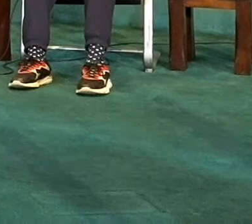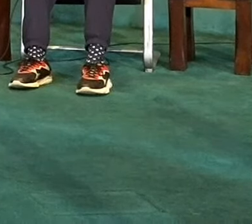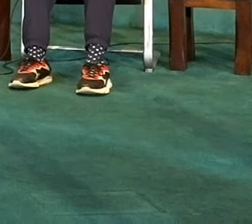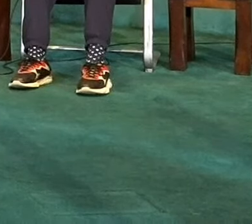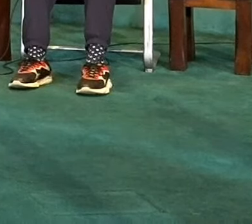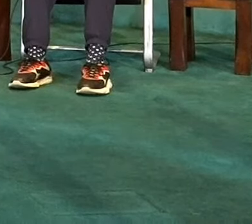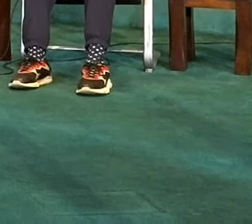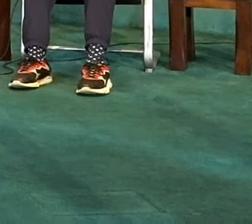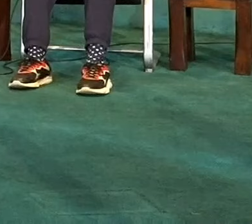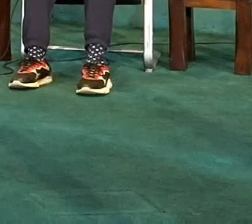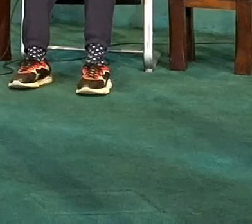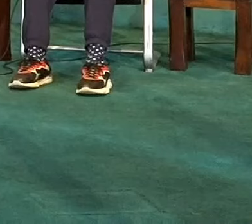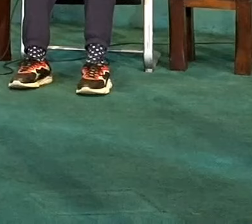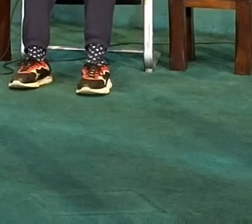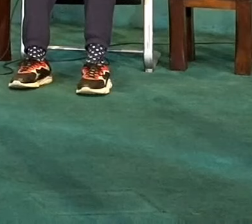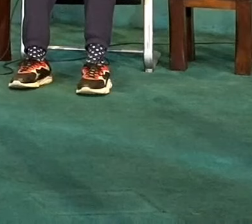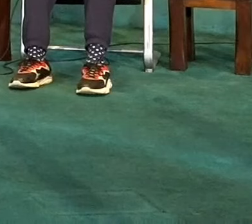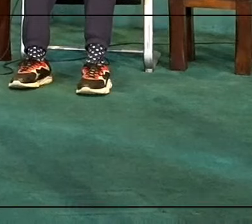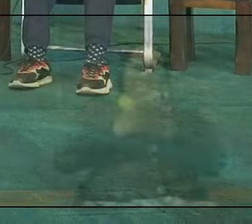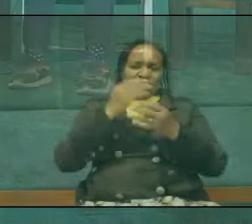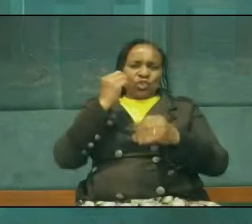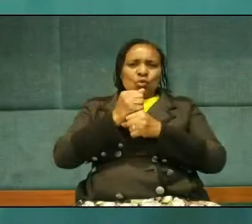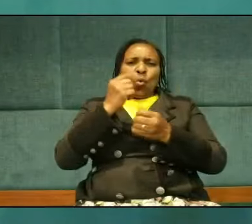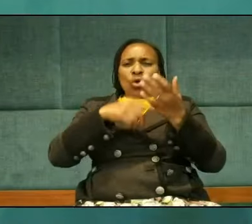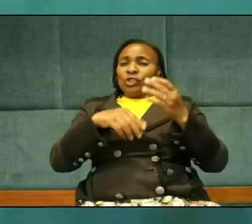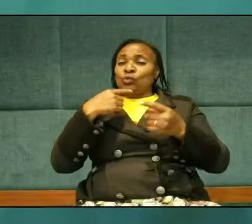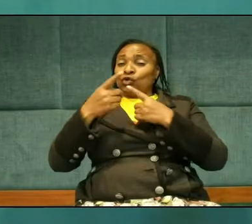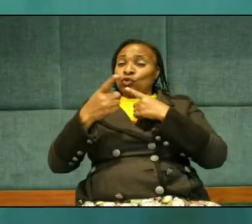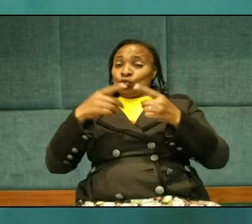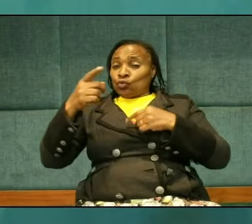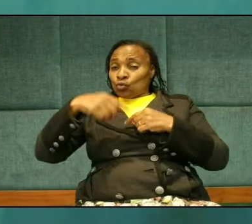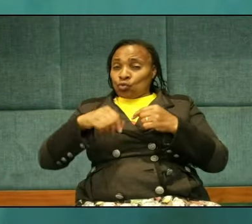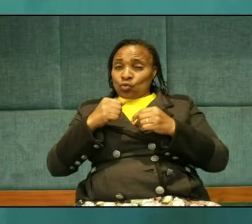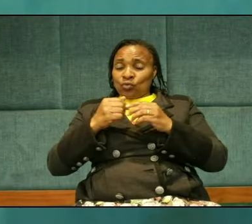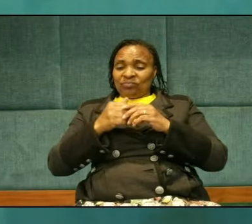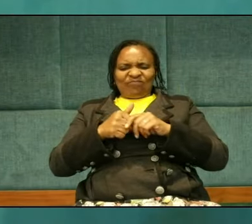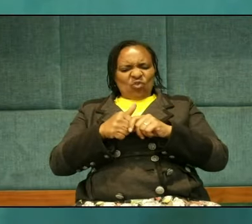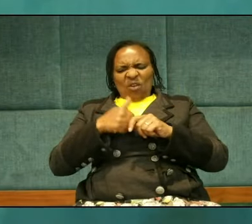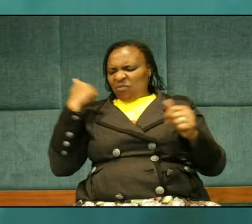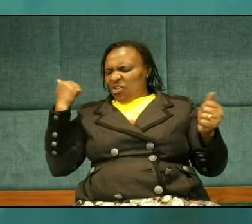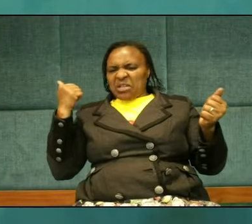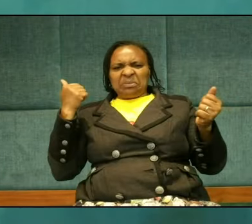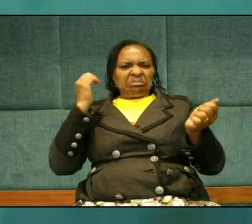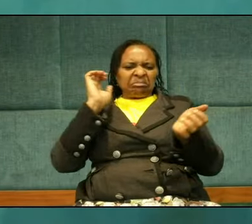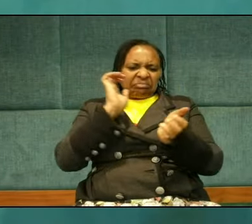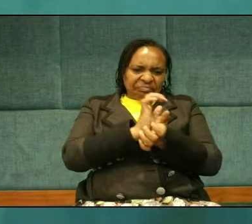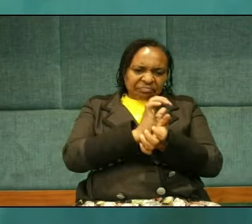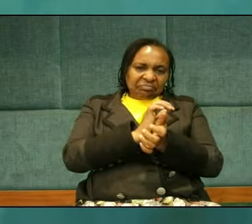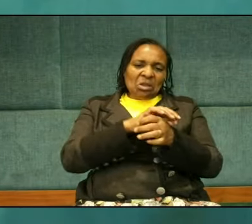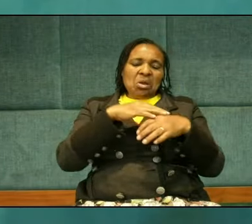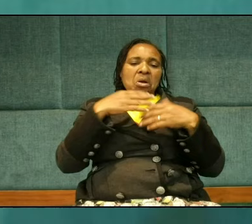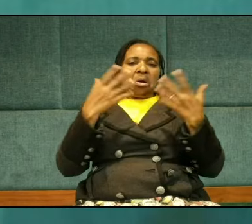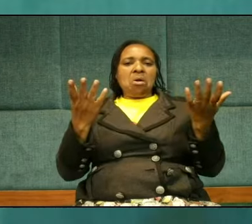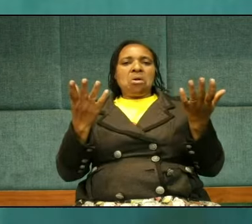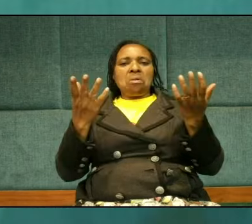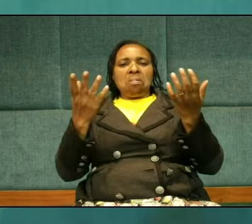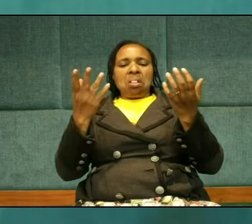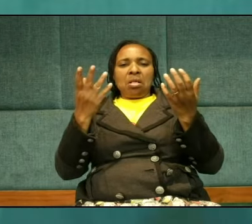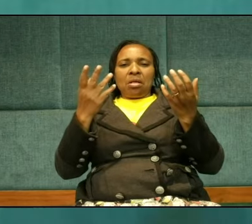home, we actually do what you're told to do to avoid punishment, or rather not to